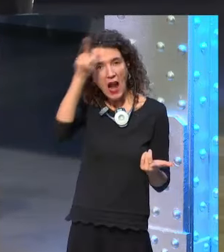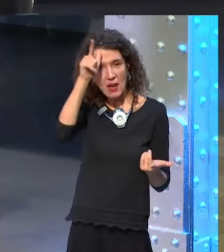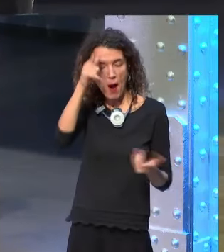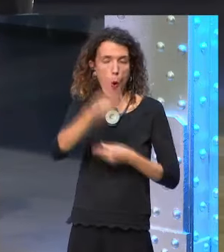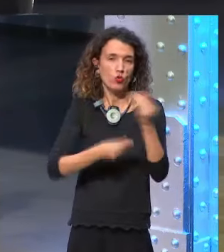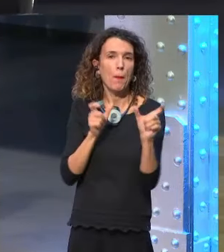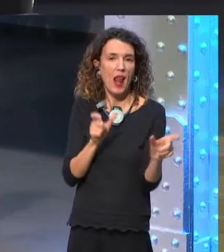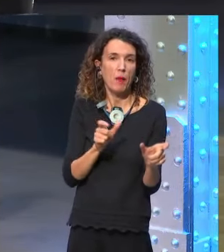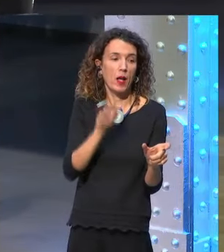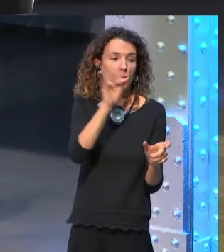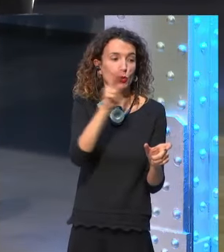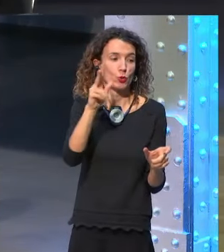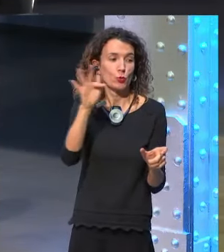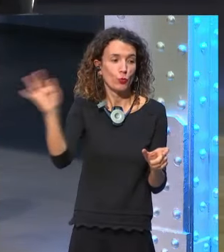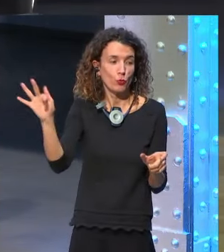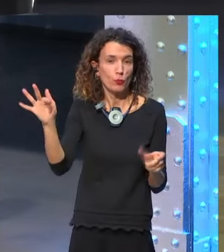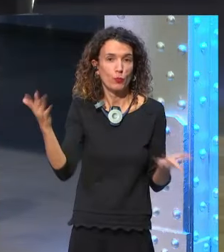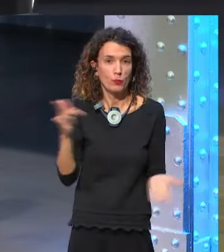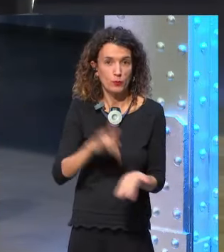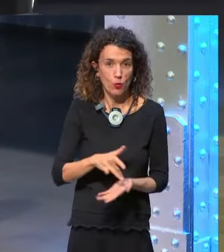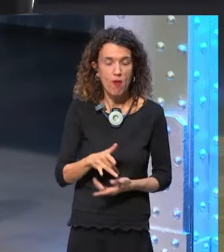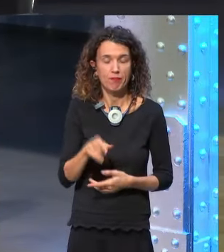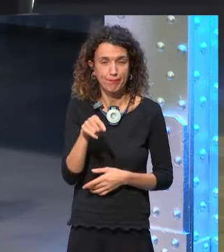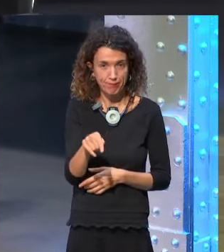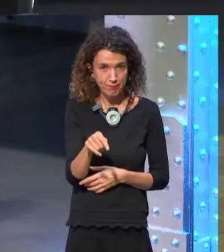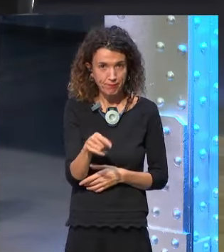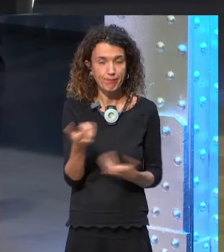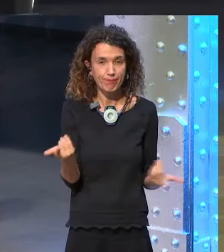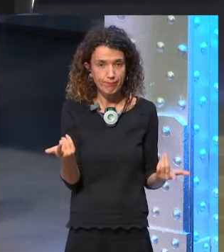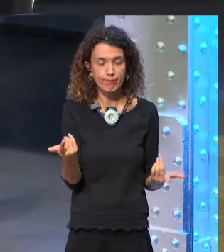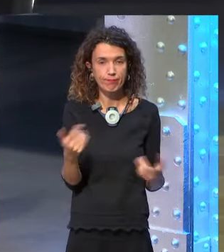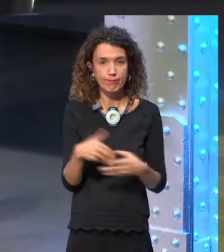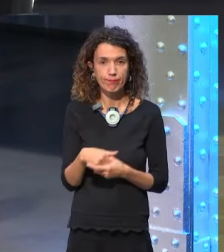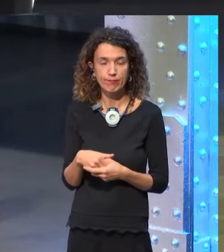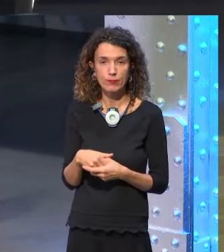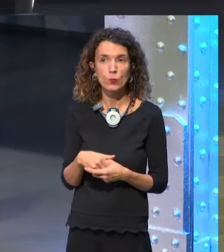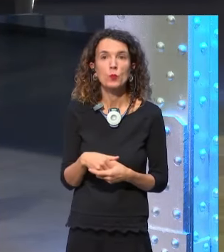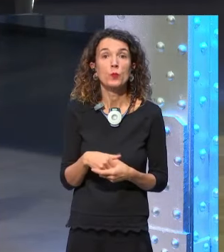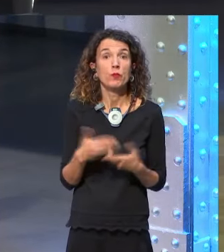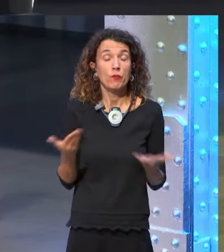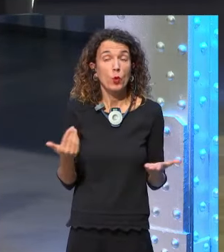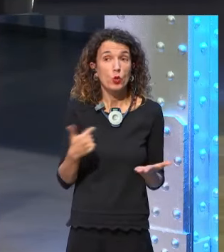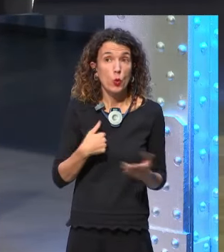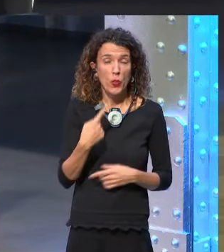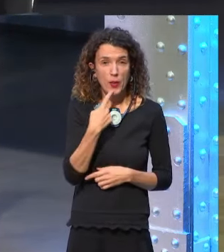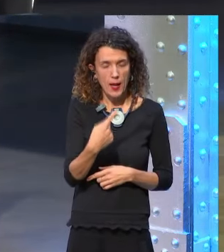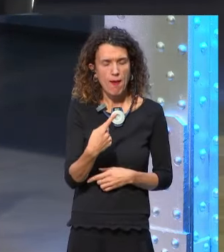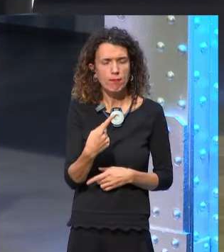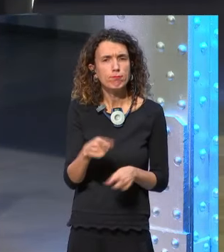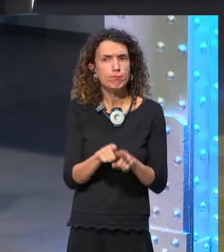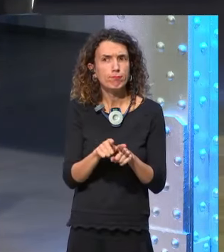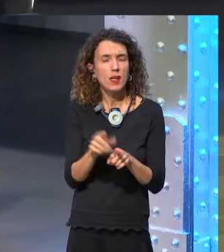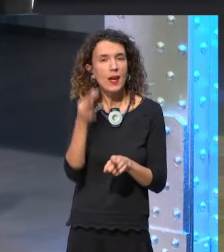architecture. Well, I would actually argue that it's the contrary. I think it's actually a gain of control in certain